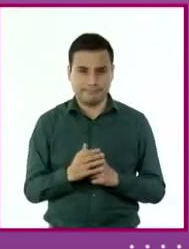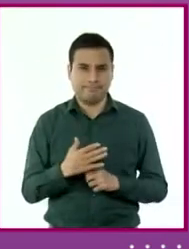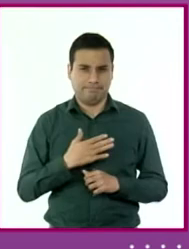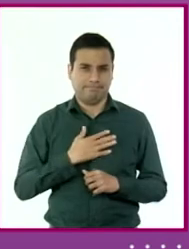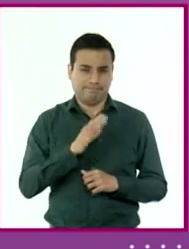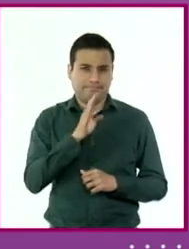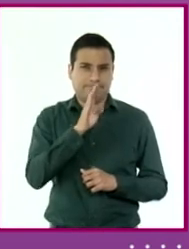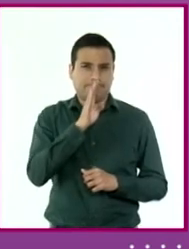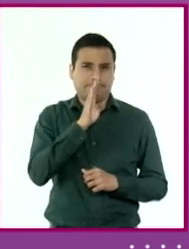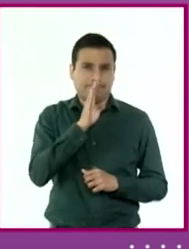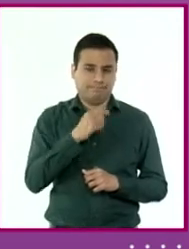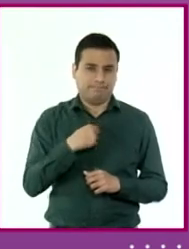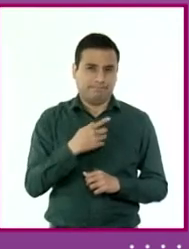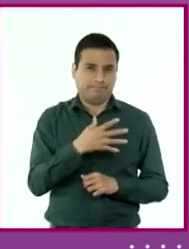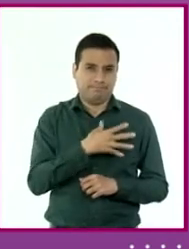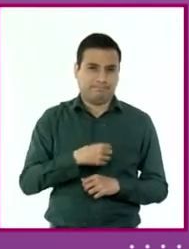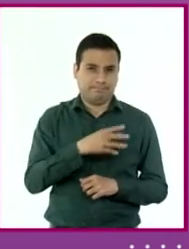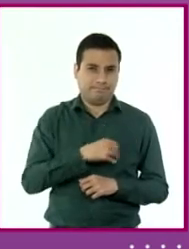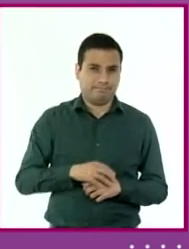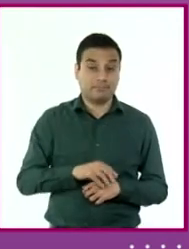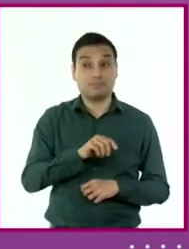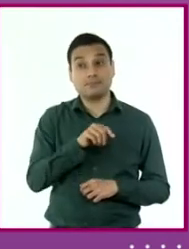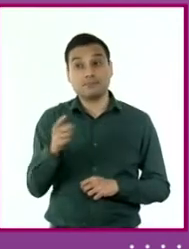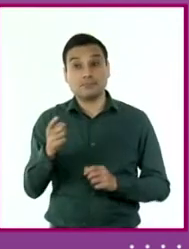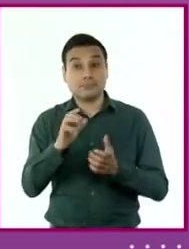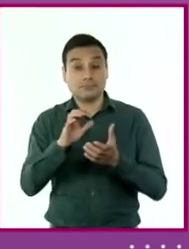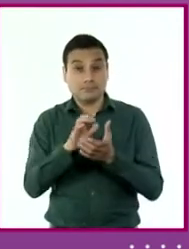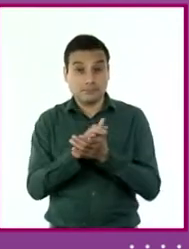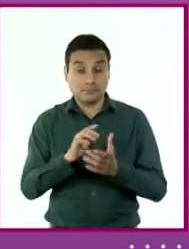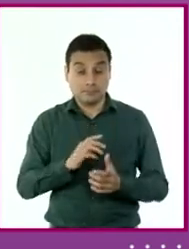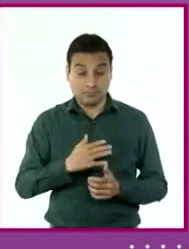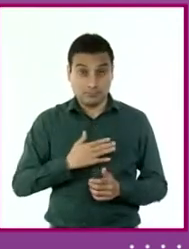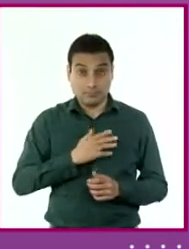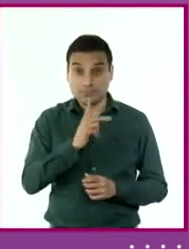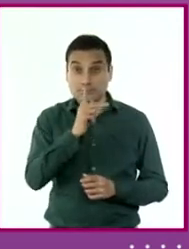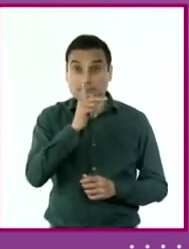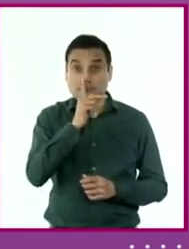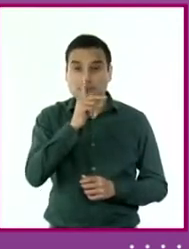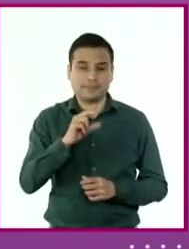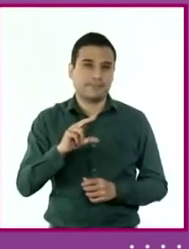my mother, but I'm not the daughter of William's father.